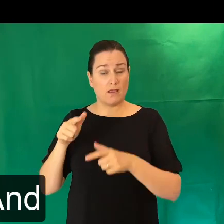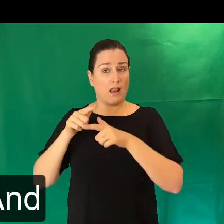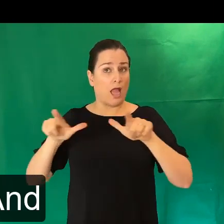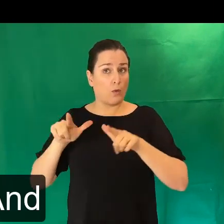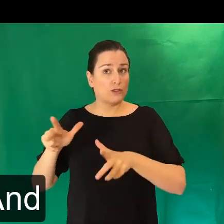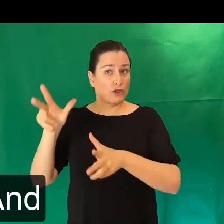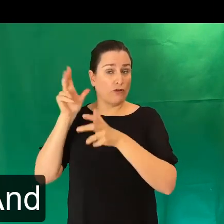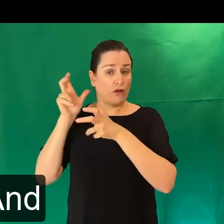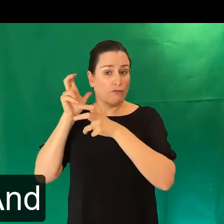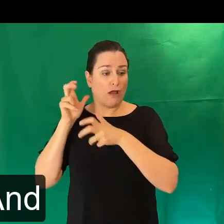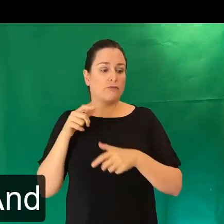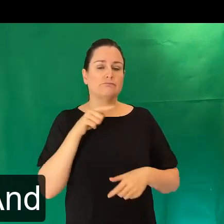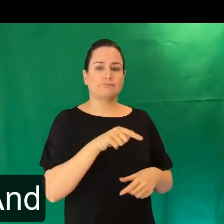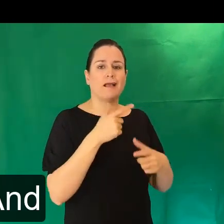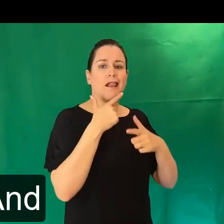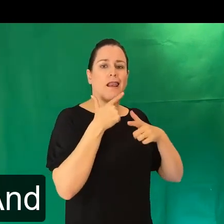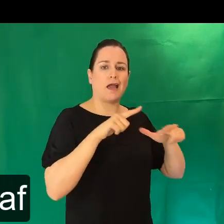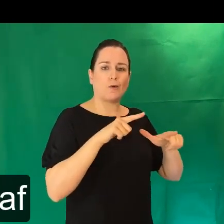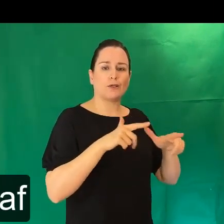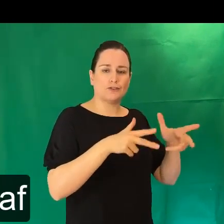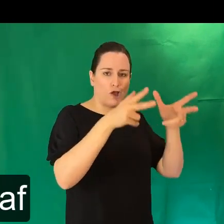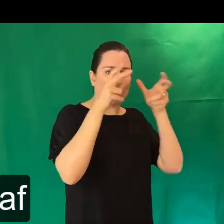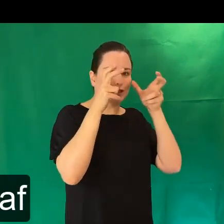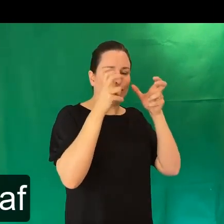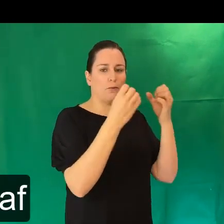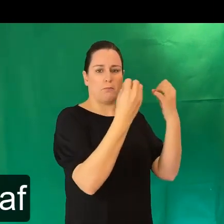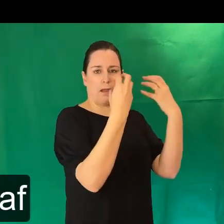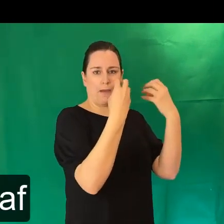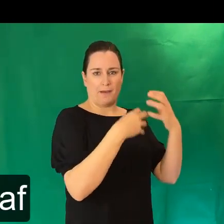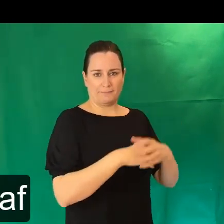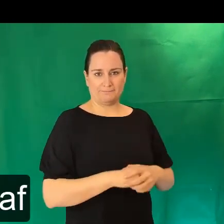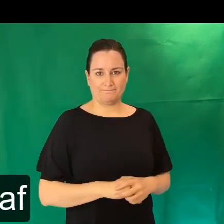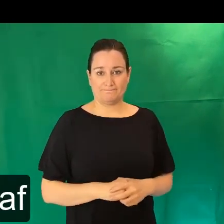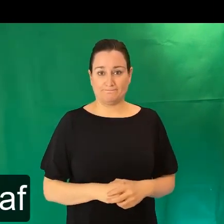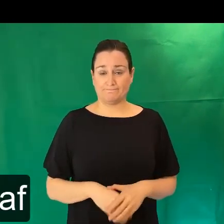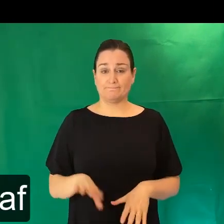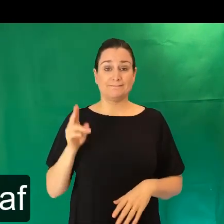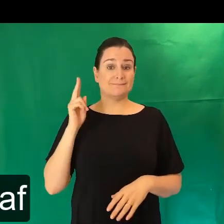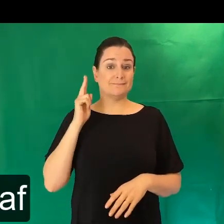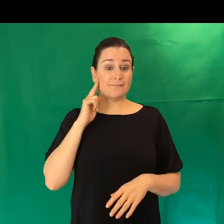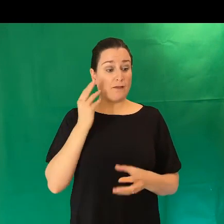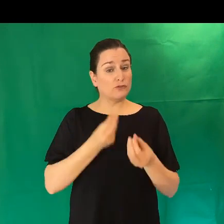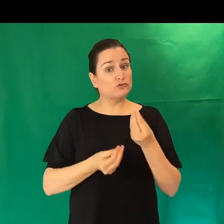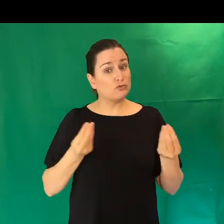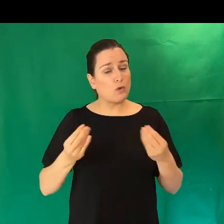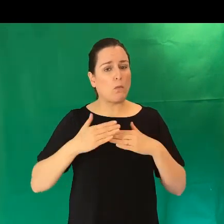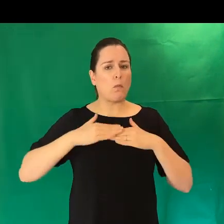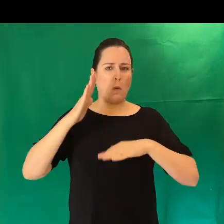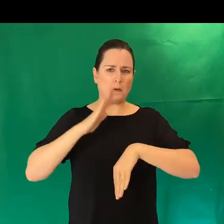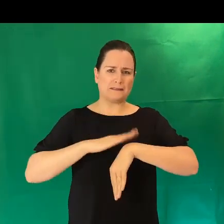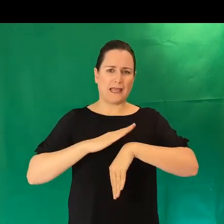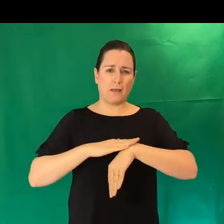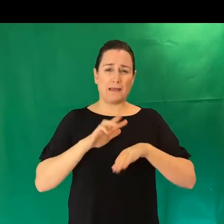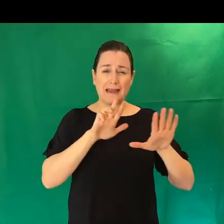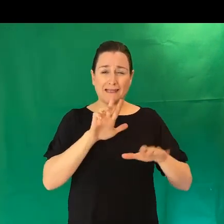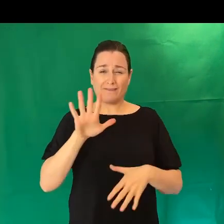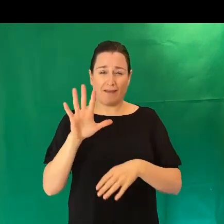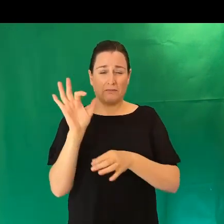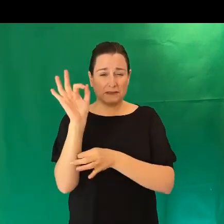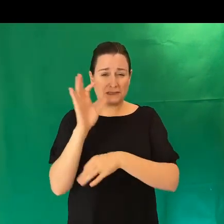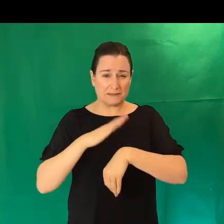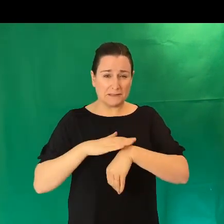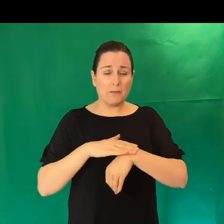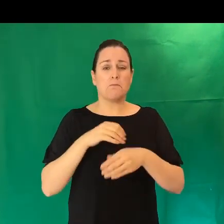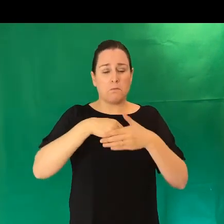of language input and so on. And it's worth remembering that 95% of deaf children are born into